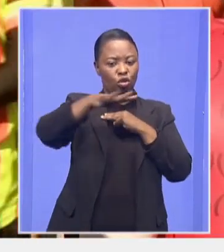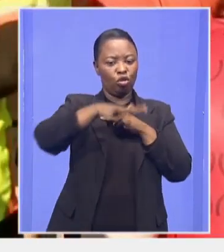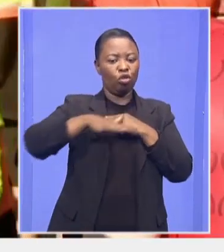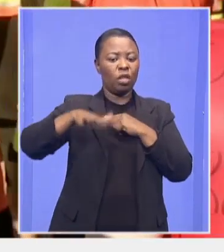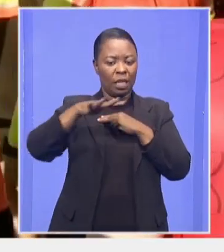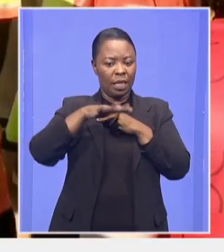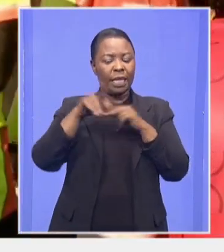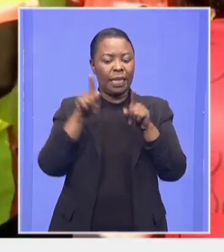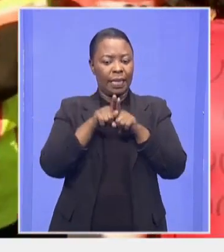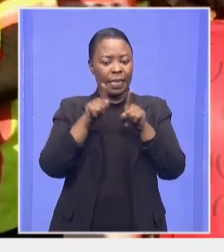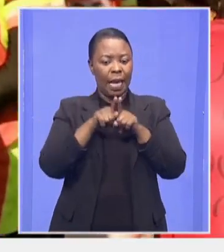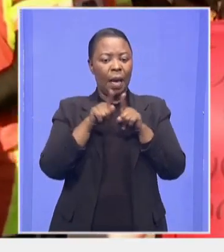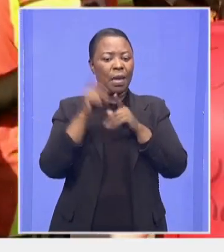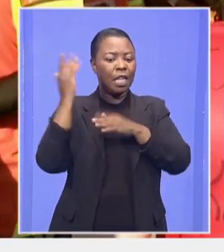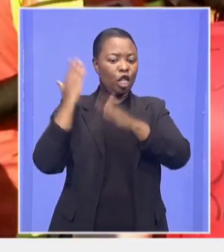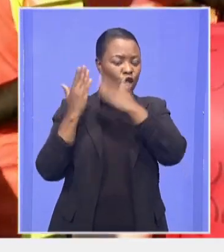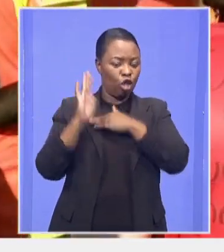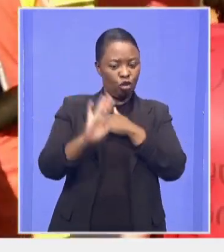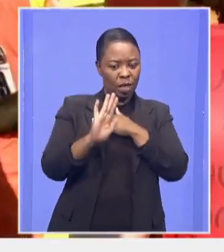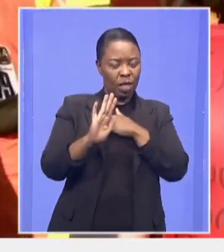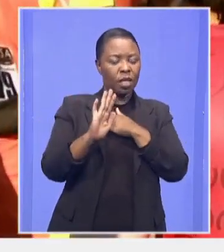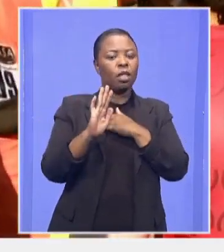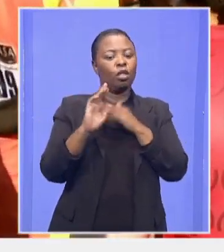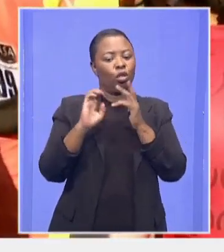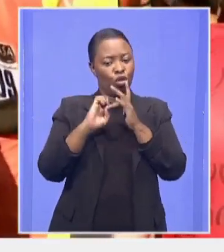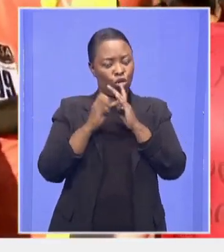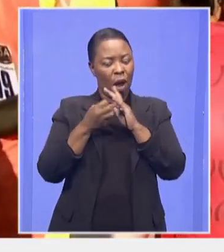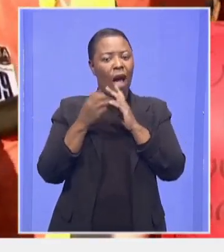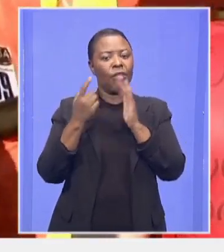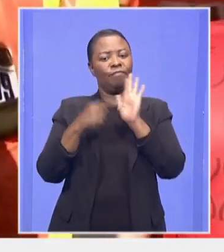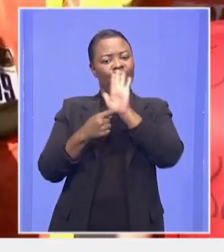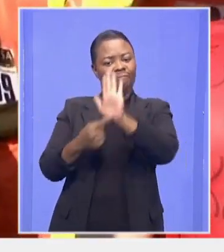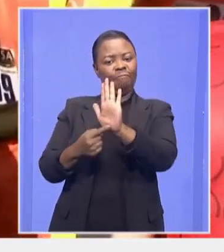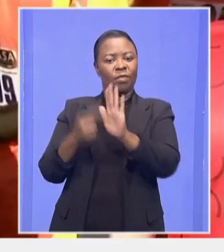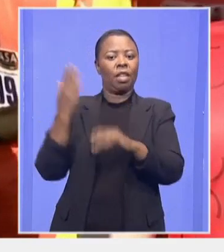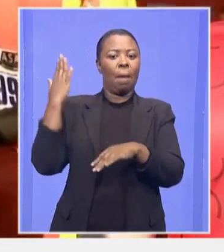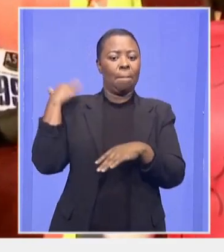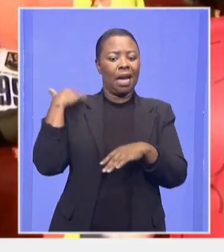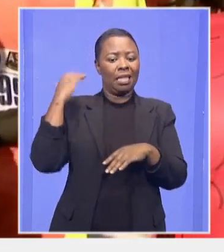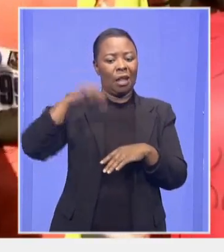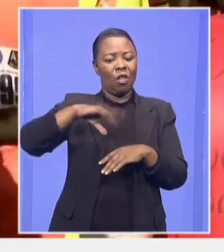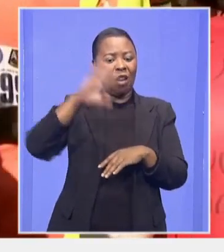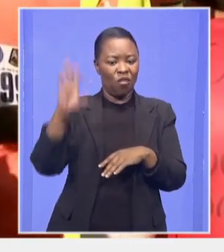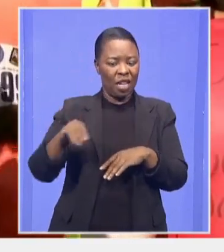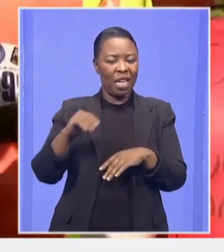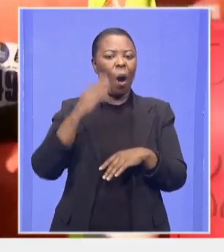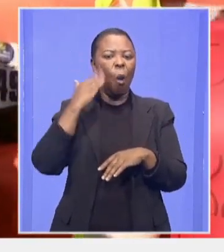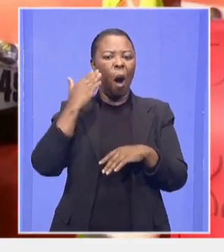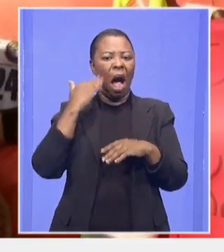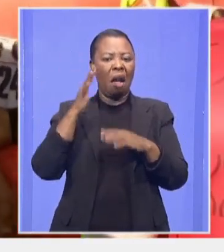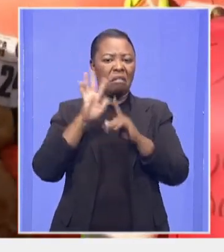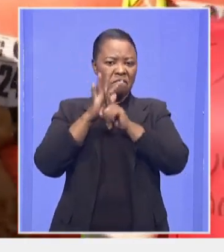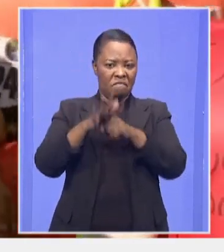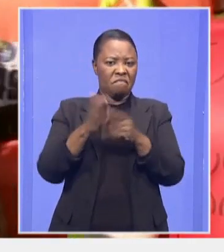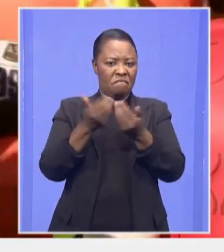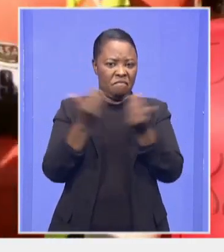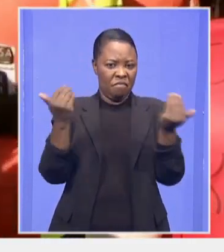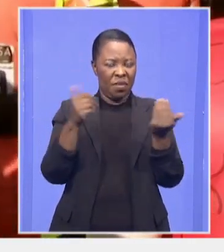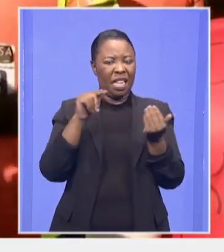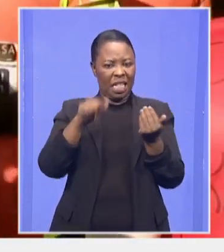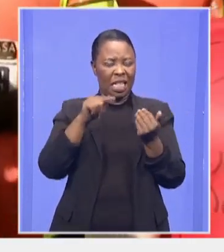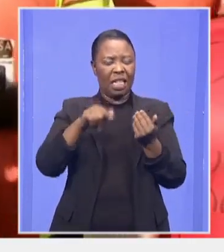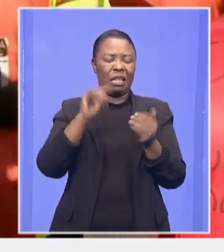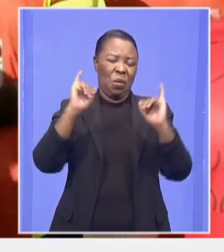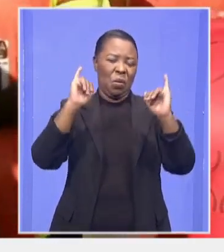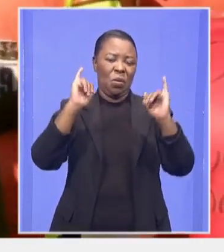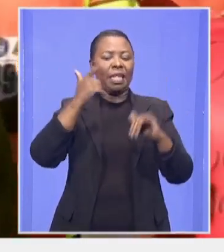to be kept to try and reflect on the past of South Africa and the colonial past, which was very hectic, which was very sad. But I will be